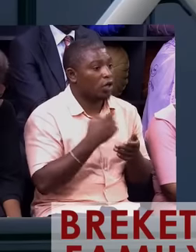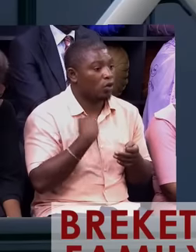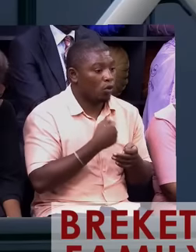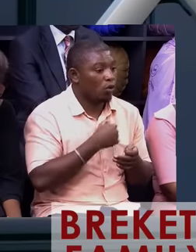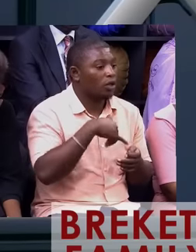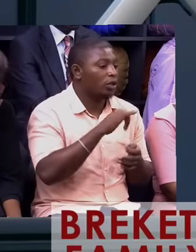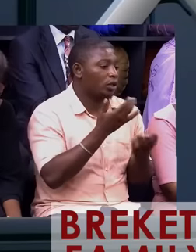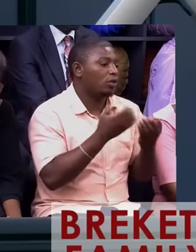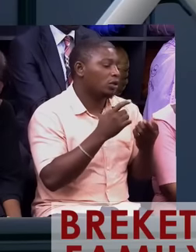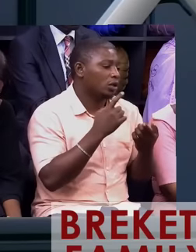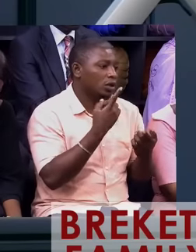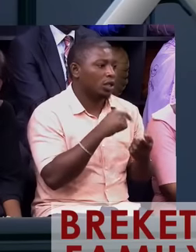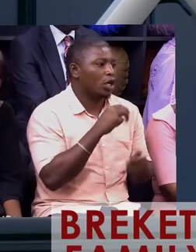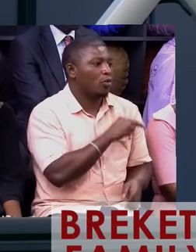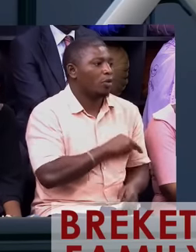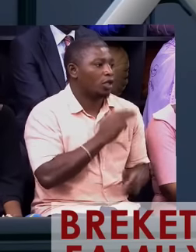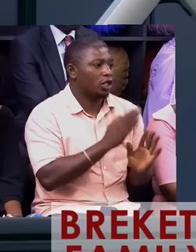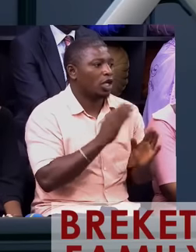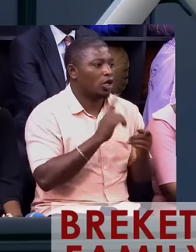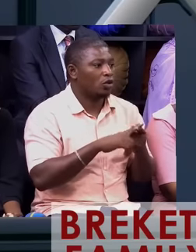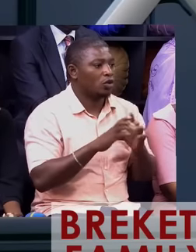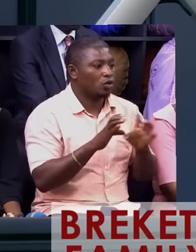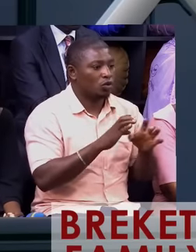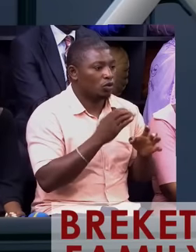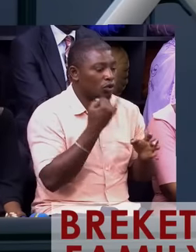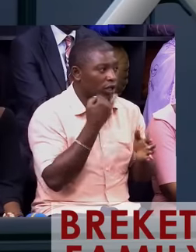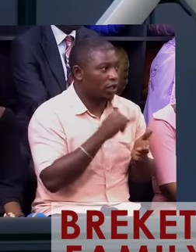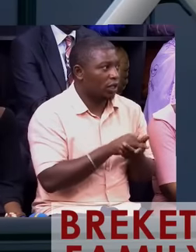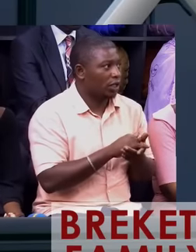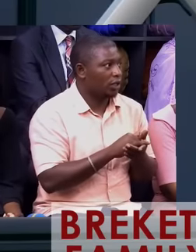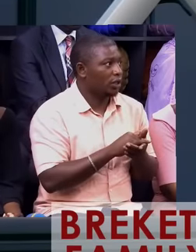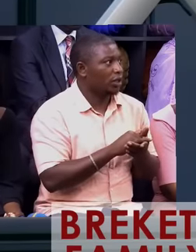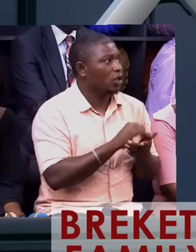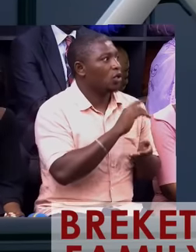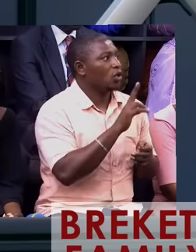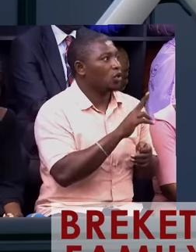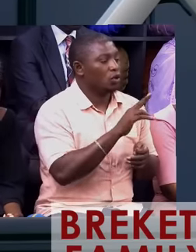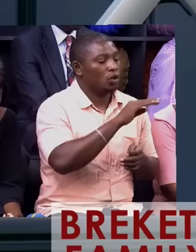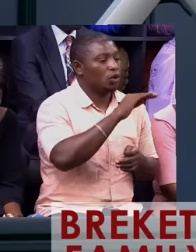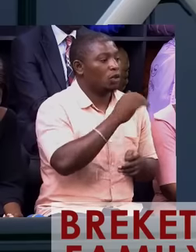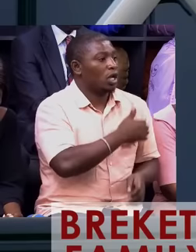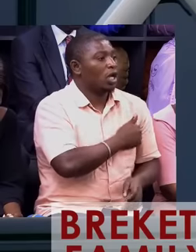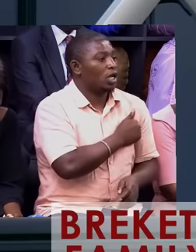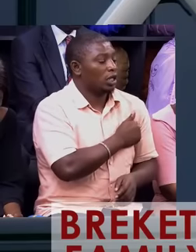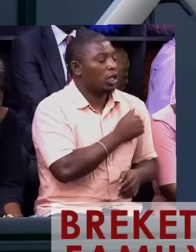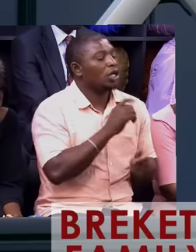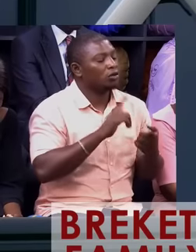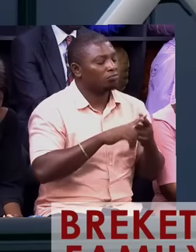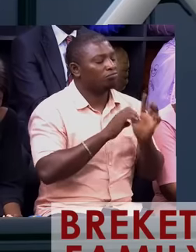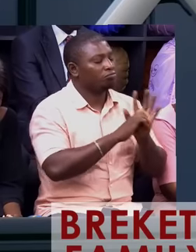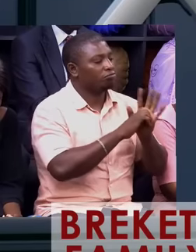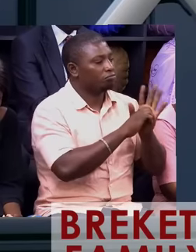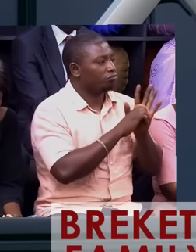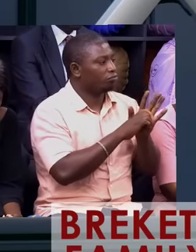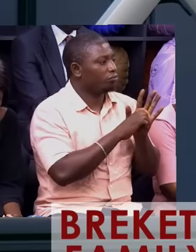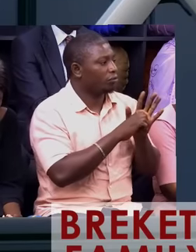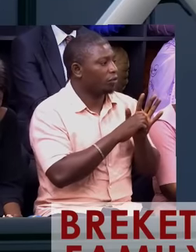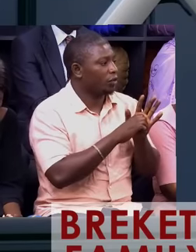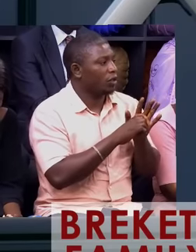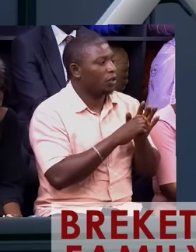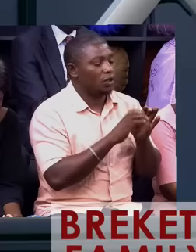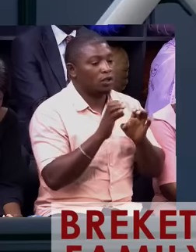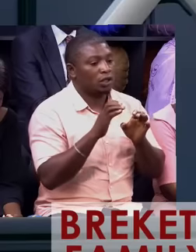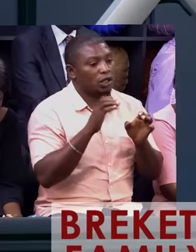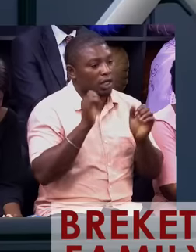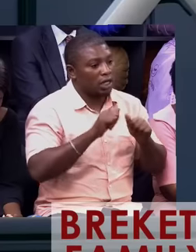the minister to do as already he talk about it just like he used Canada to give set an example and he still the same thing